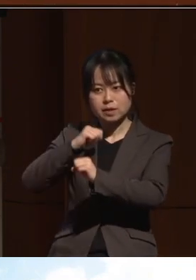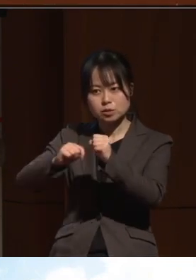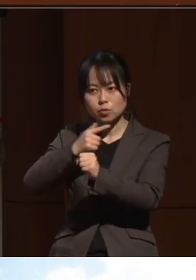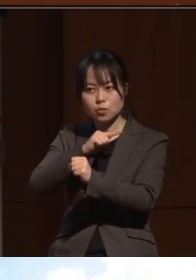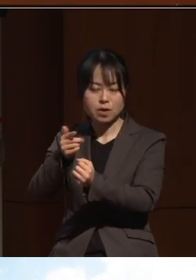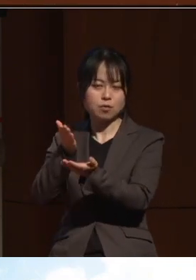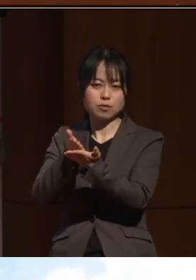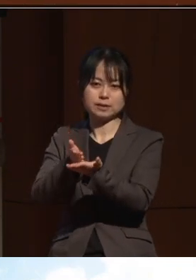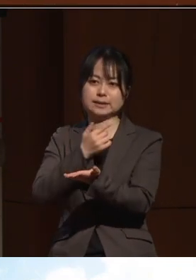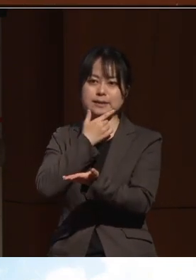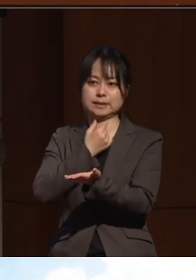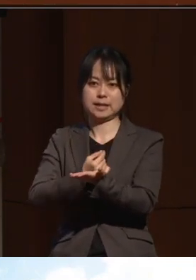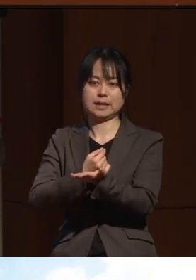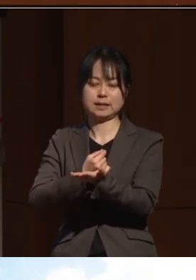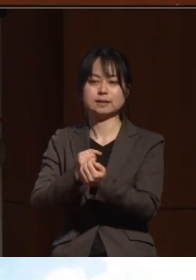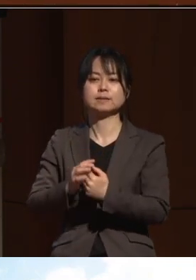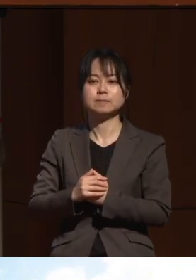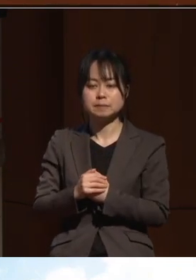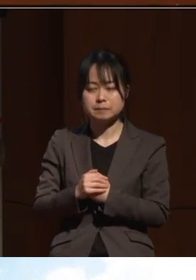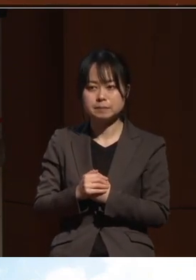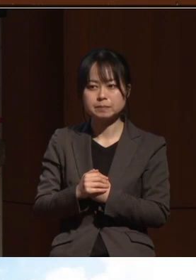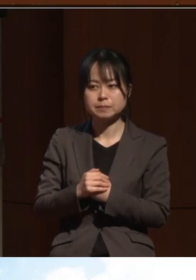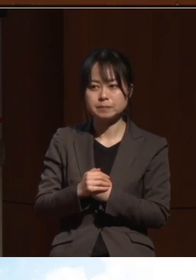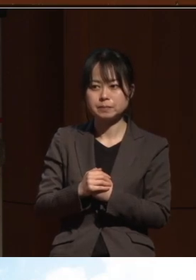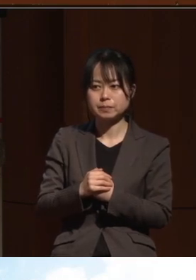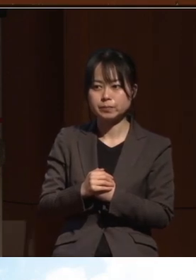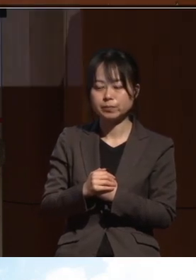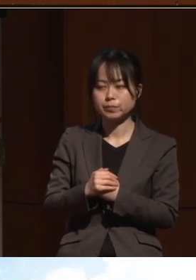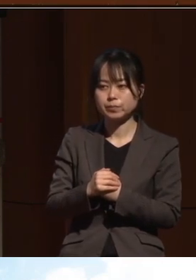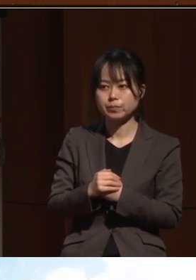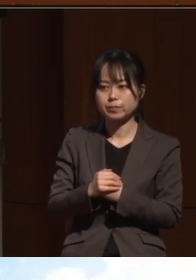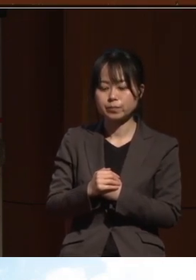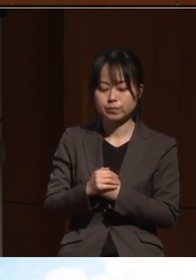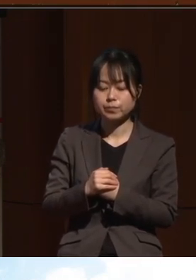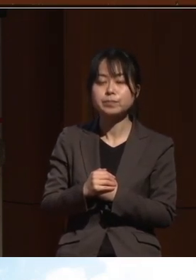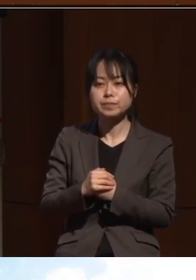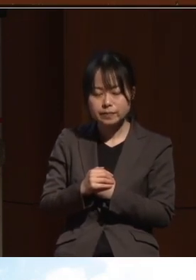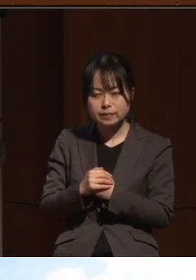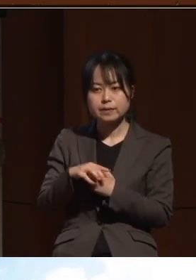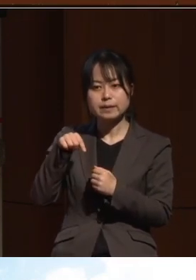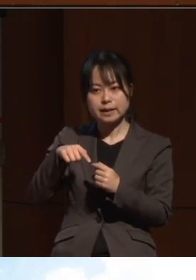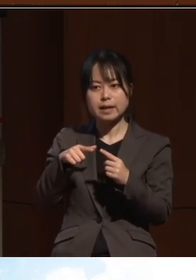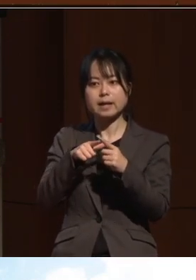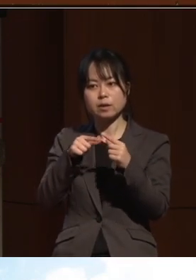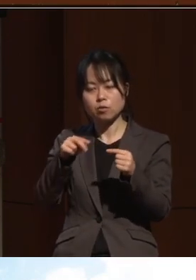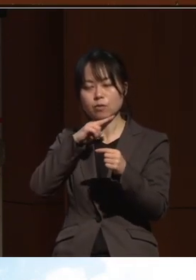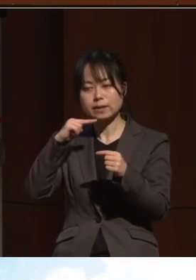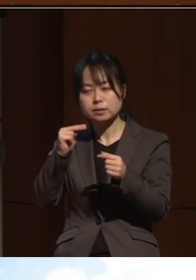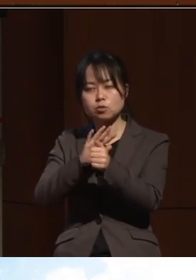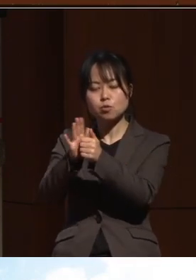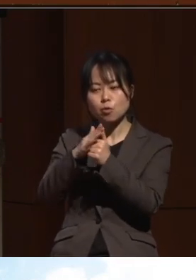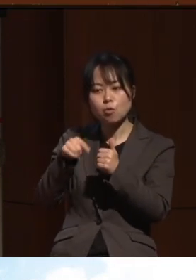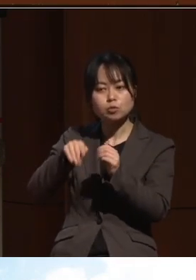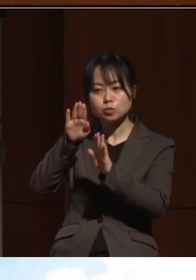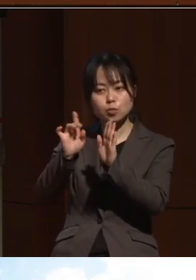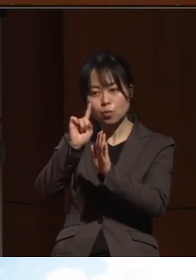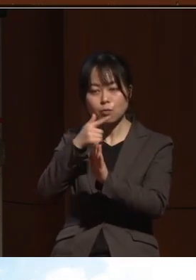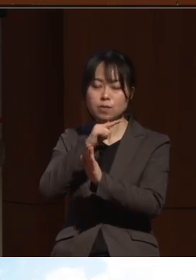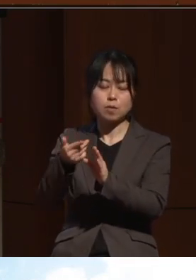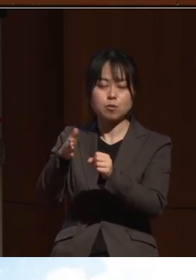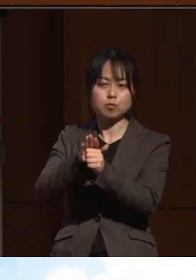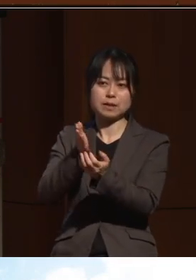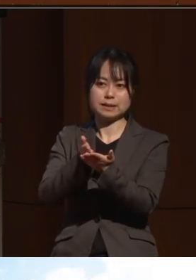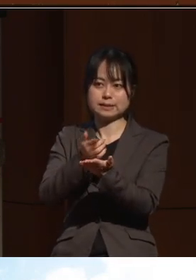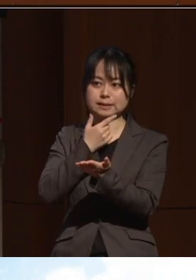and our agencies have undertaken together. I thought it might be helpful to look at some of our current shared challenges and then end